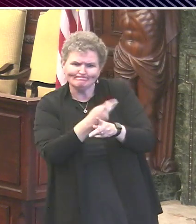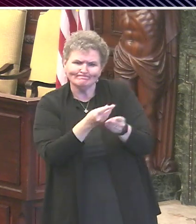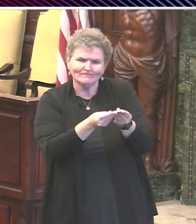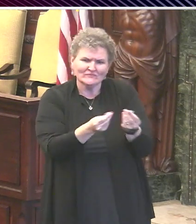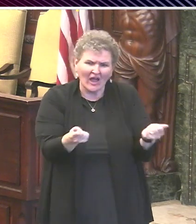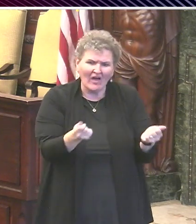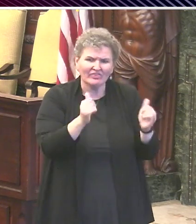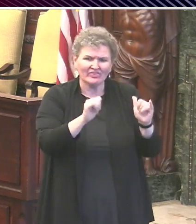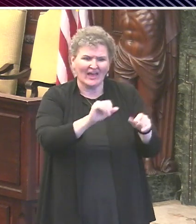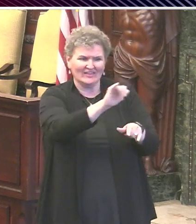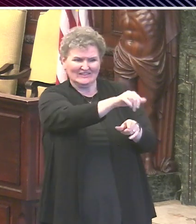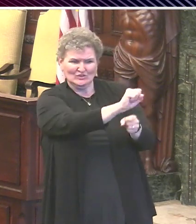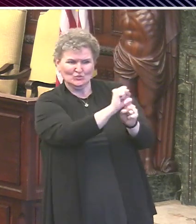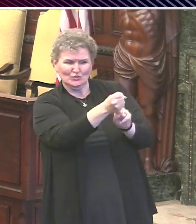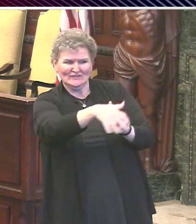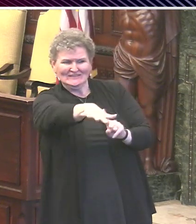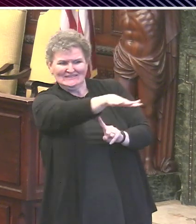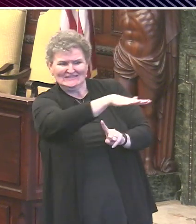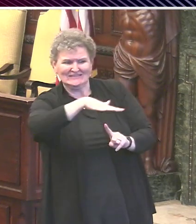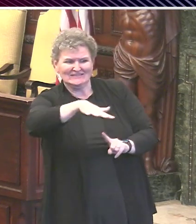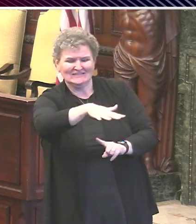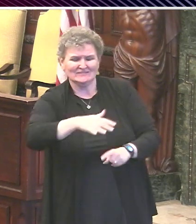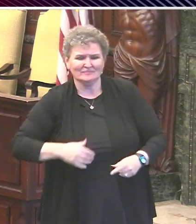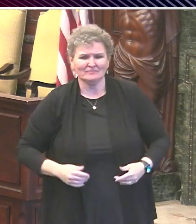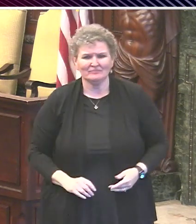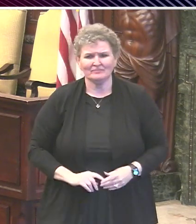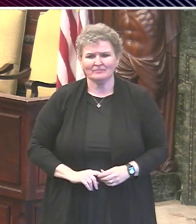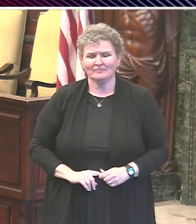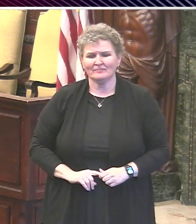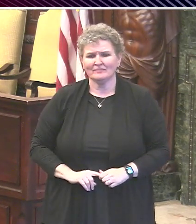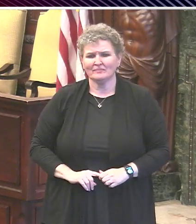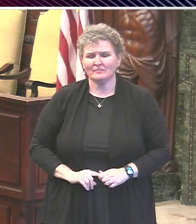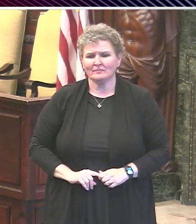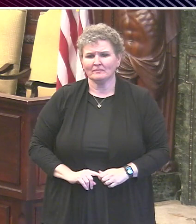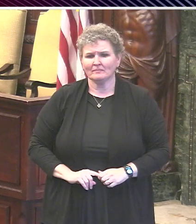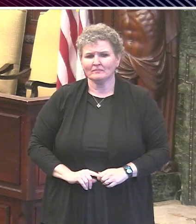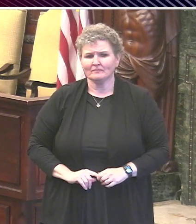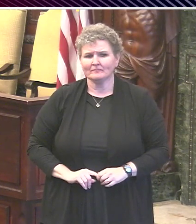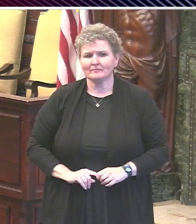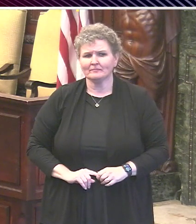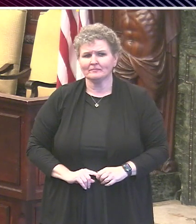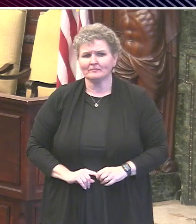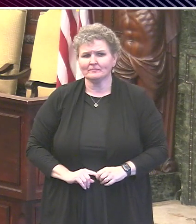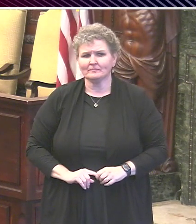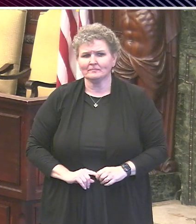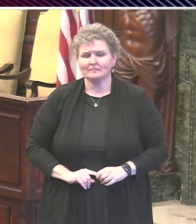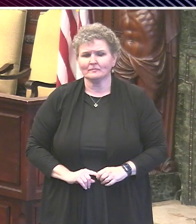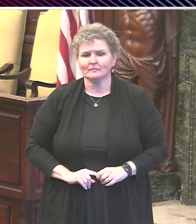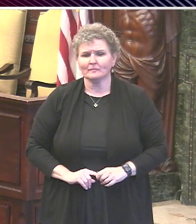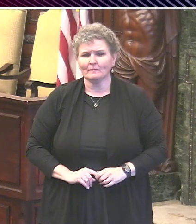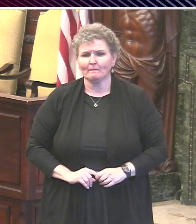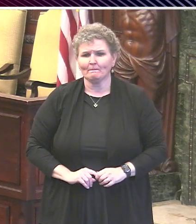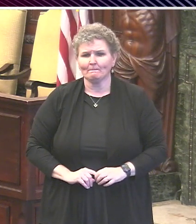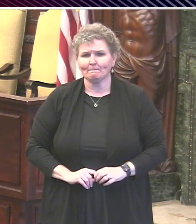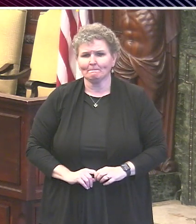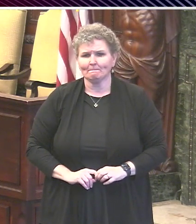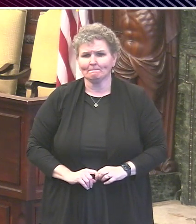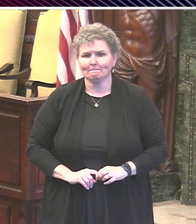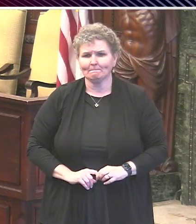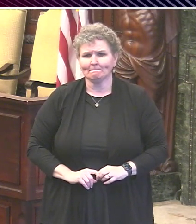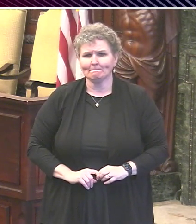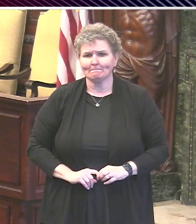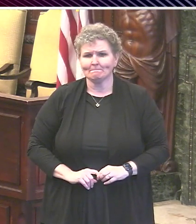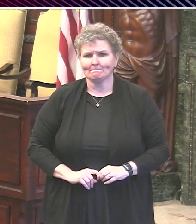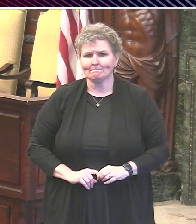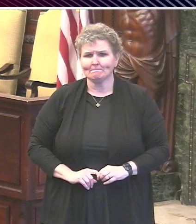tiene que ver con la preocupación que podamos tener con respecto al campamento y ciertamente nos preocupa todo lo que tenga que ver con el COVID y con el